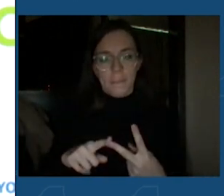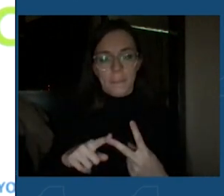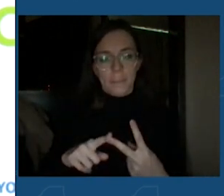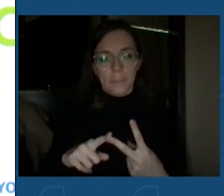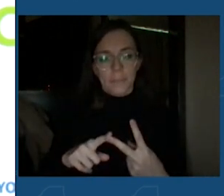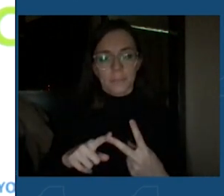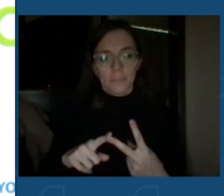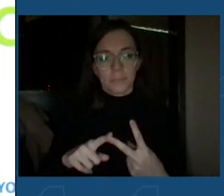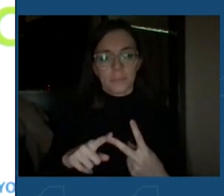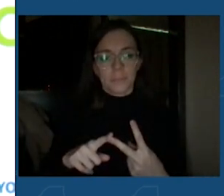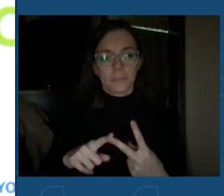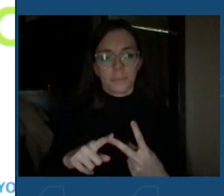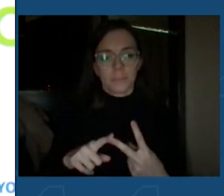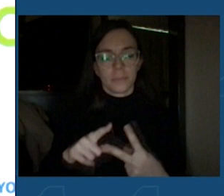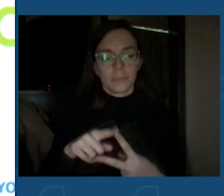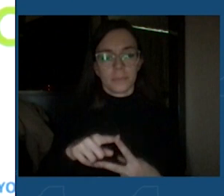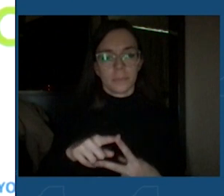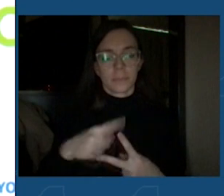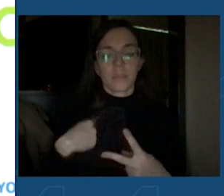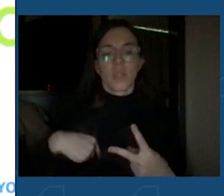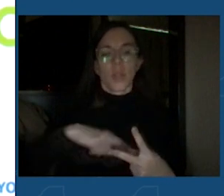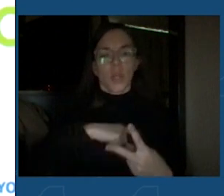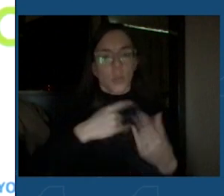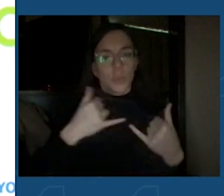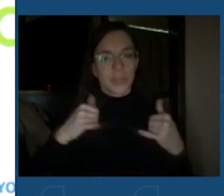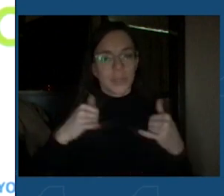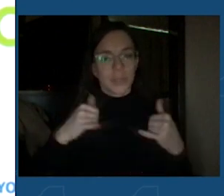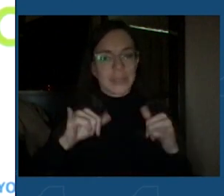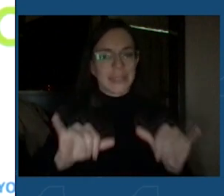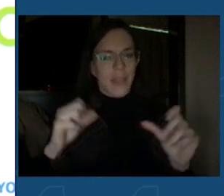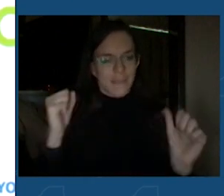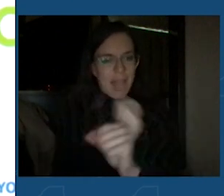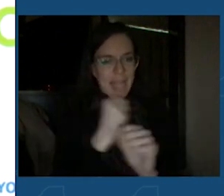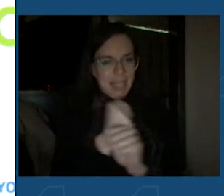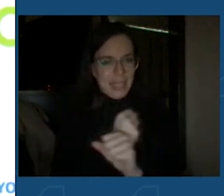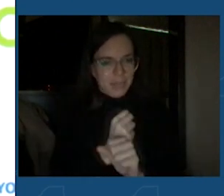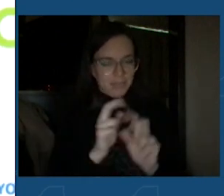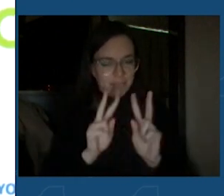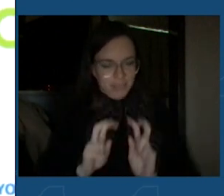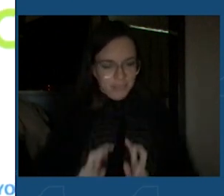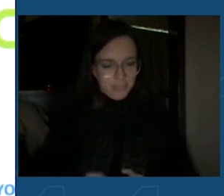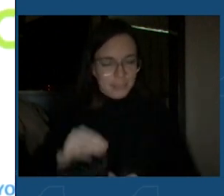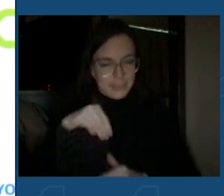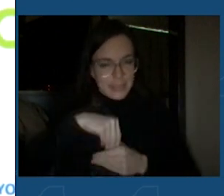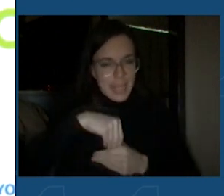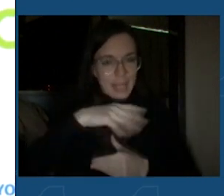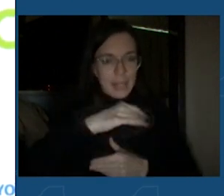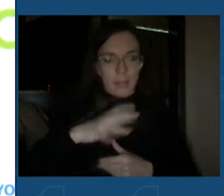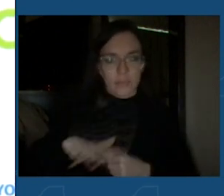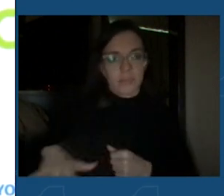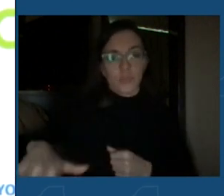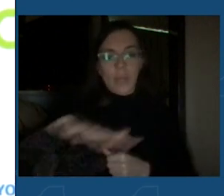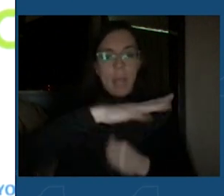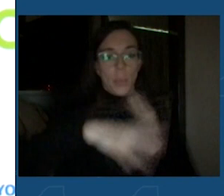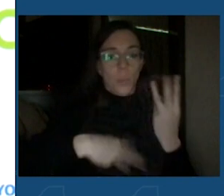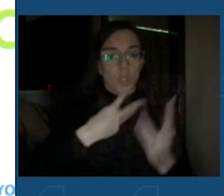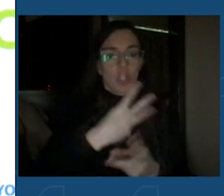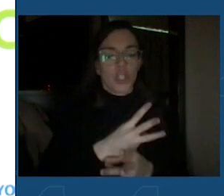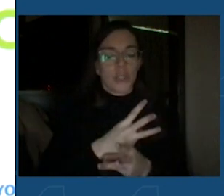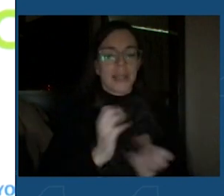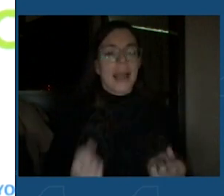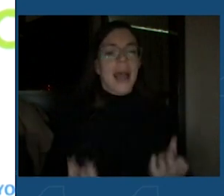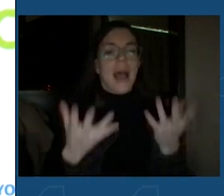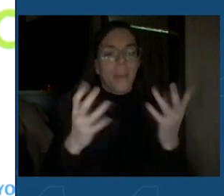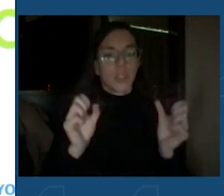We're still fighting within ourselves and around the world over how much we can reduce emissions and